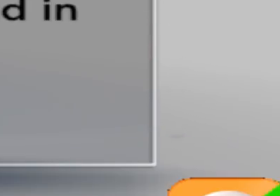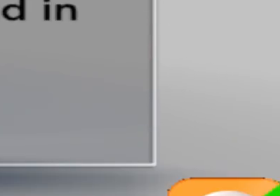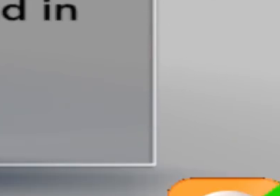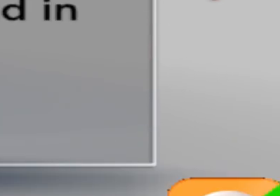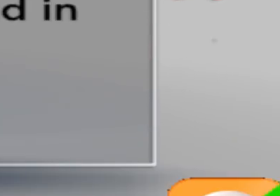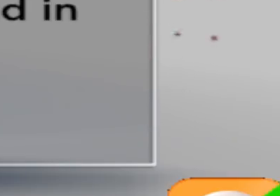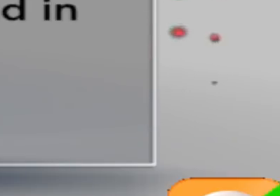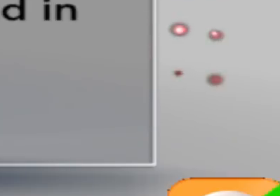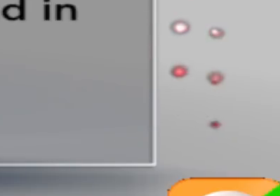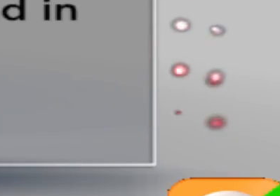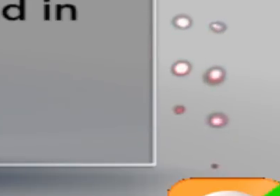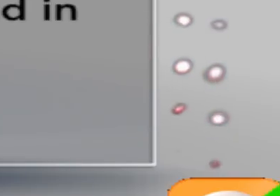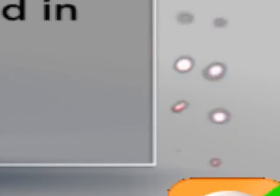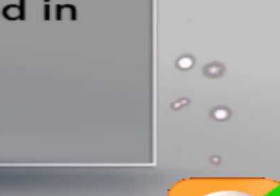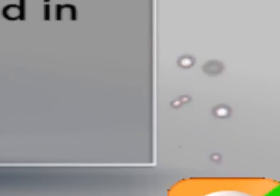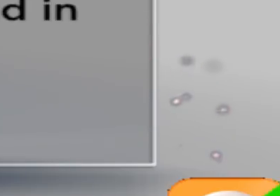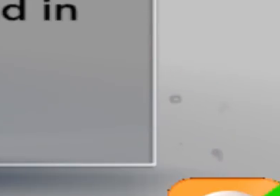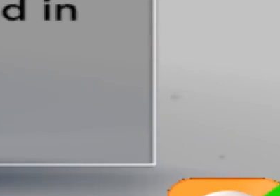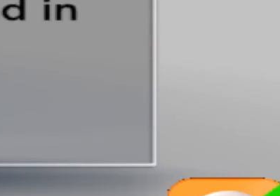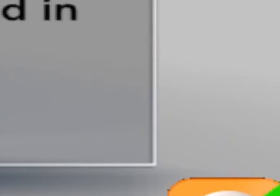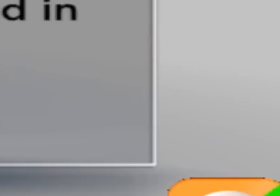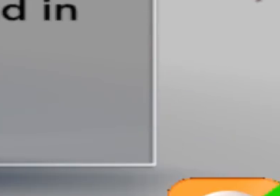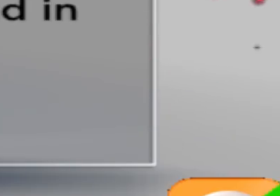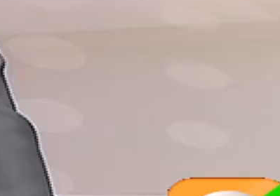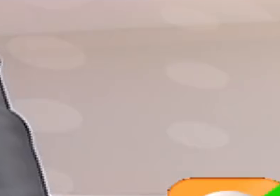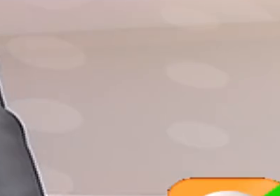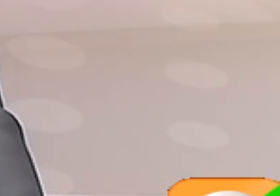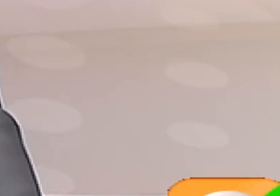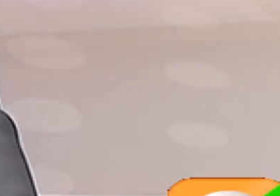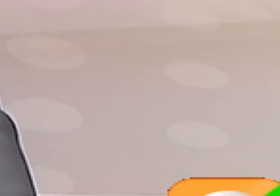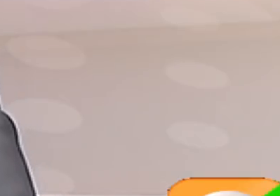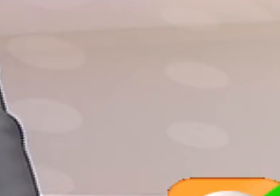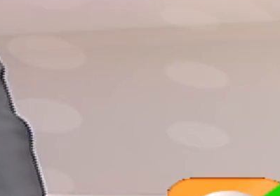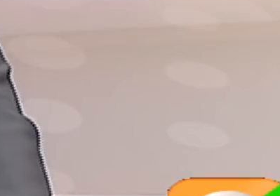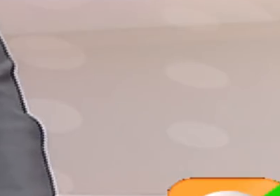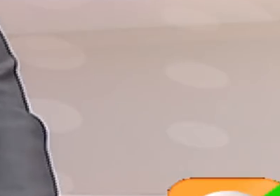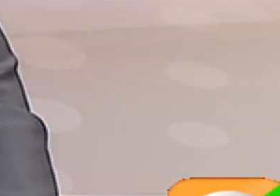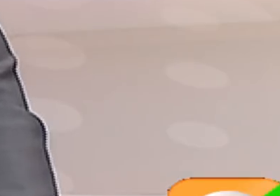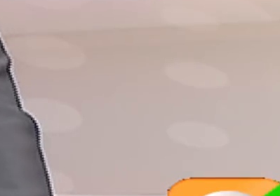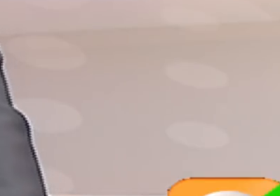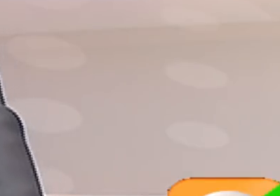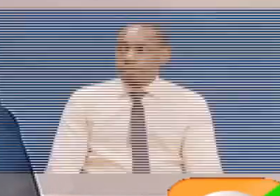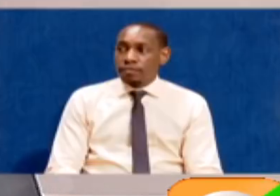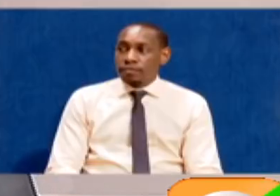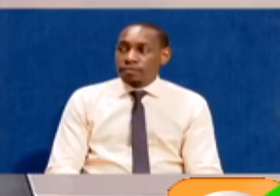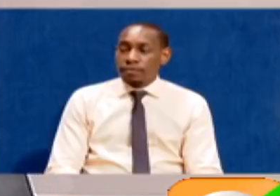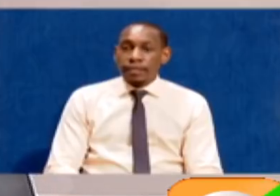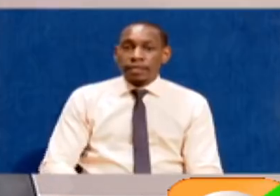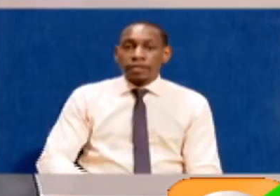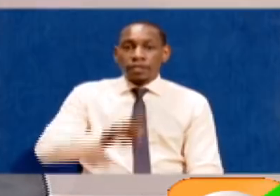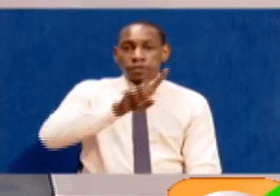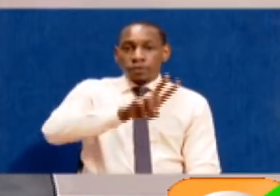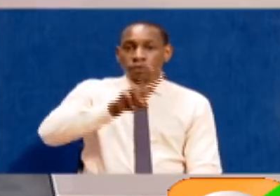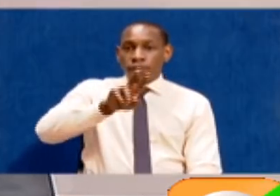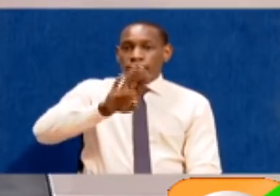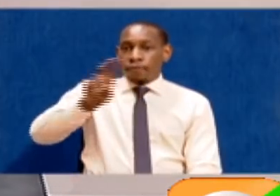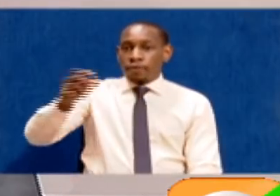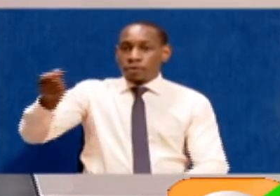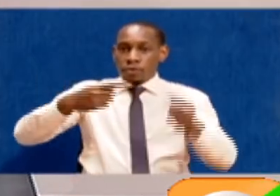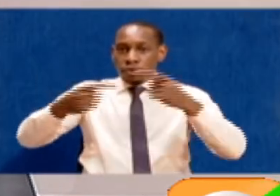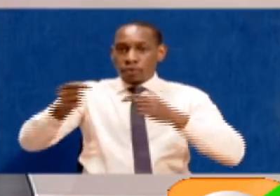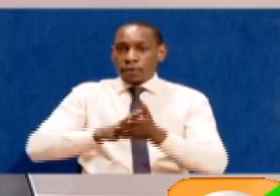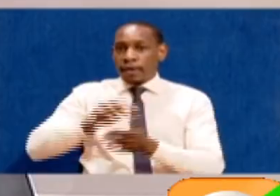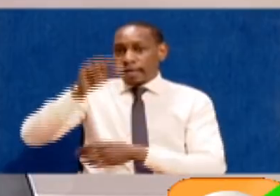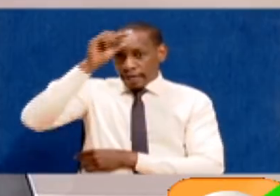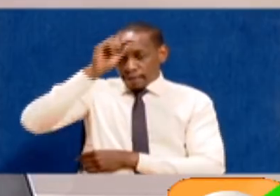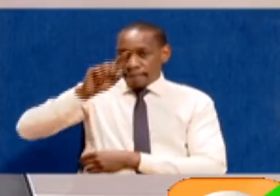people and should stop getting engaged or involved in any politics. And some SMSs here. Remember, 2242 is the SMS line. Someone